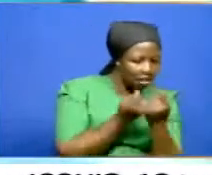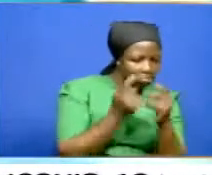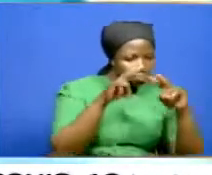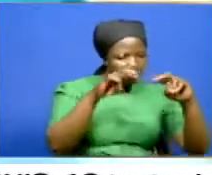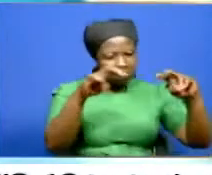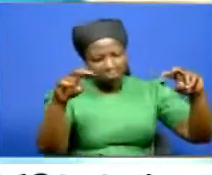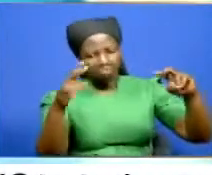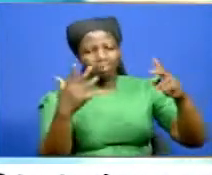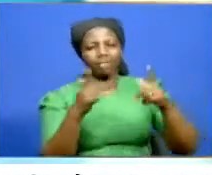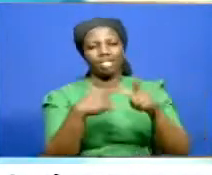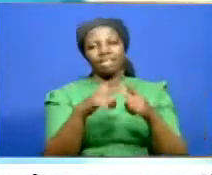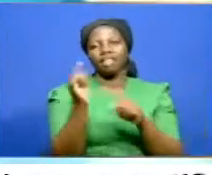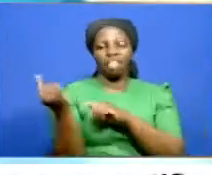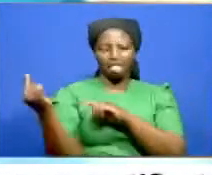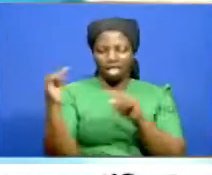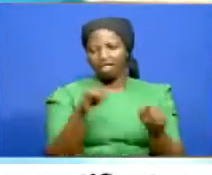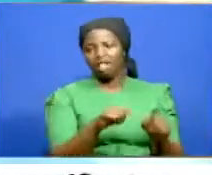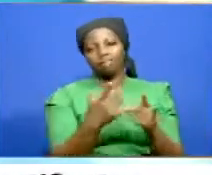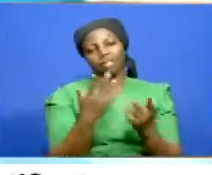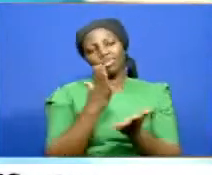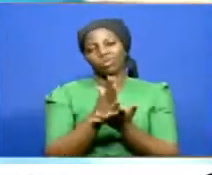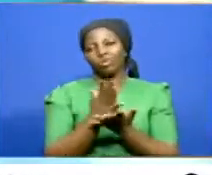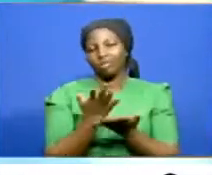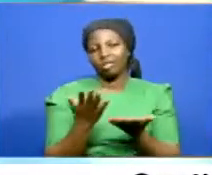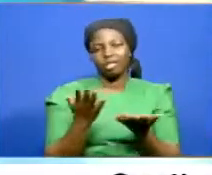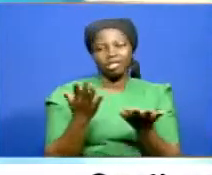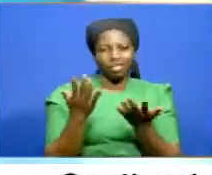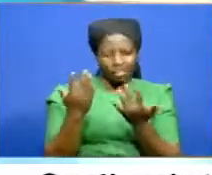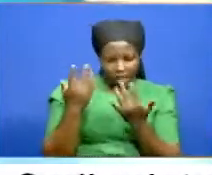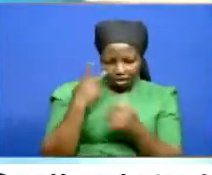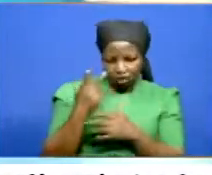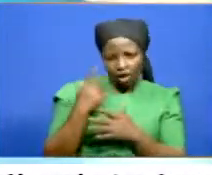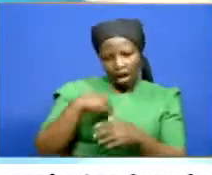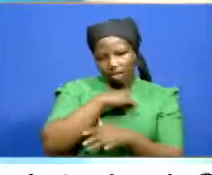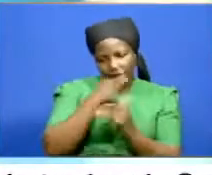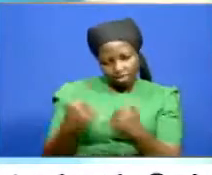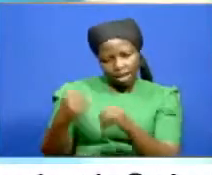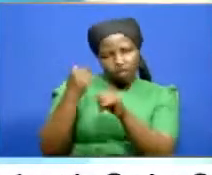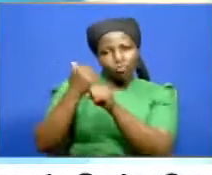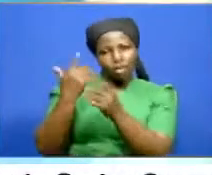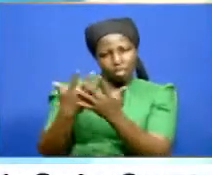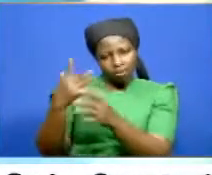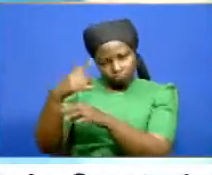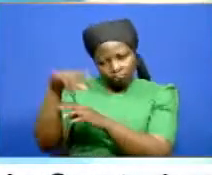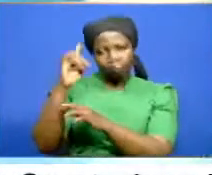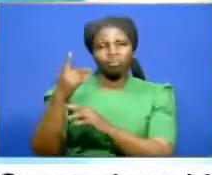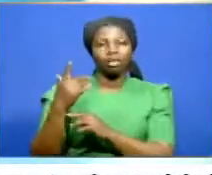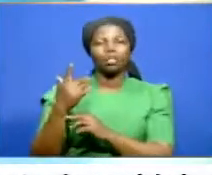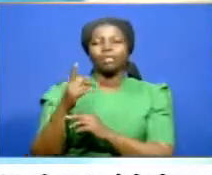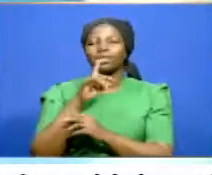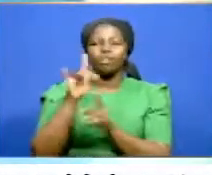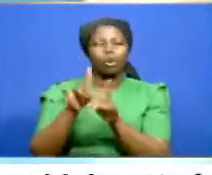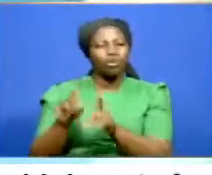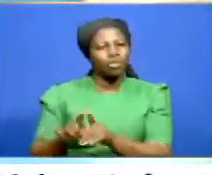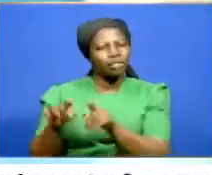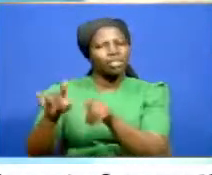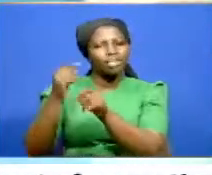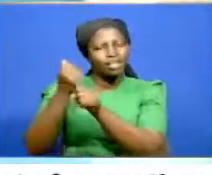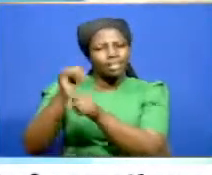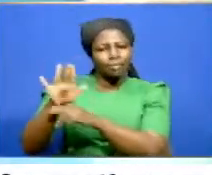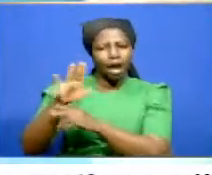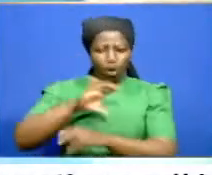they did, they were witness that we are really trying to do things right. And actually, that's what really attracted them to us. And also, they did their own due diligence,